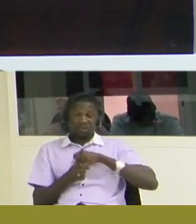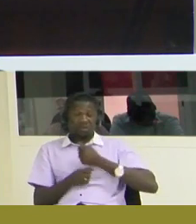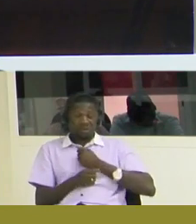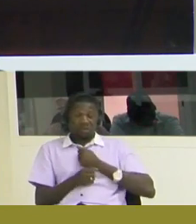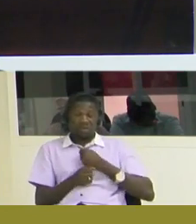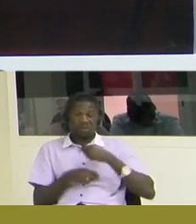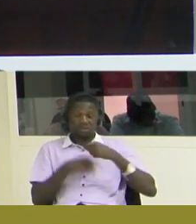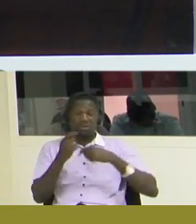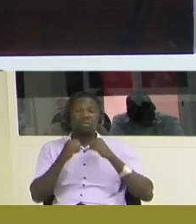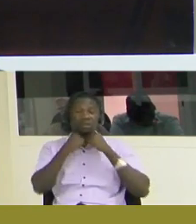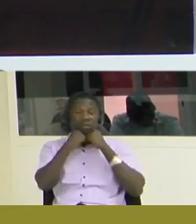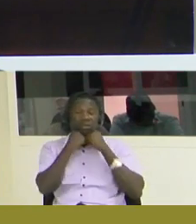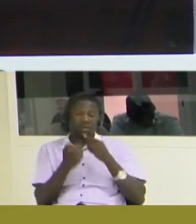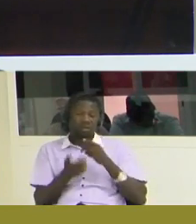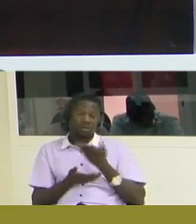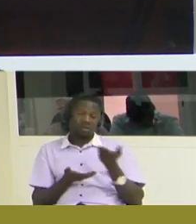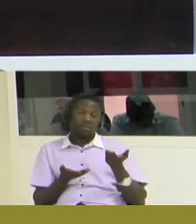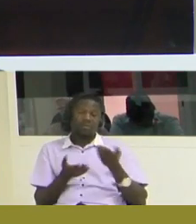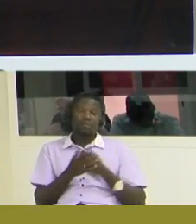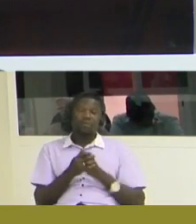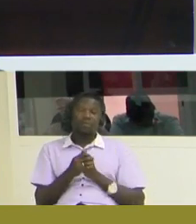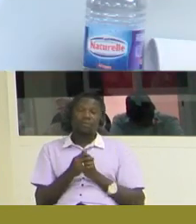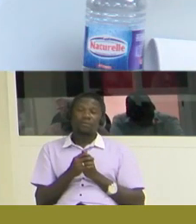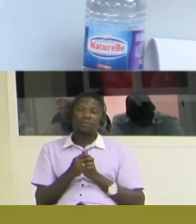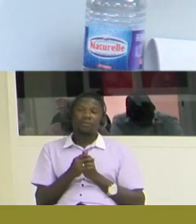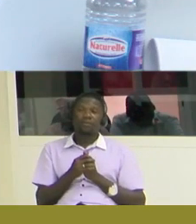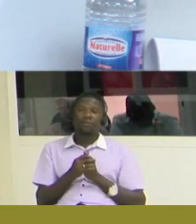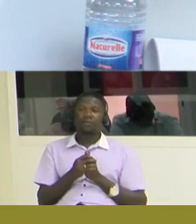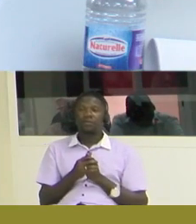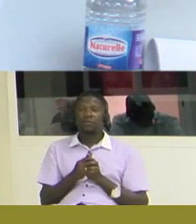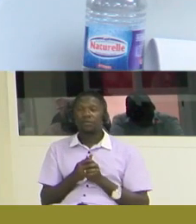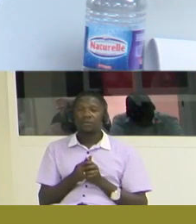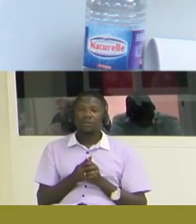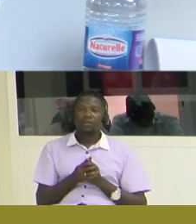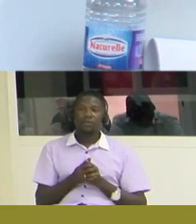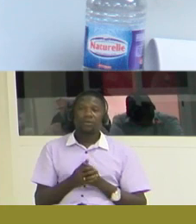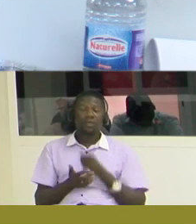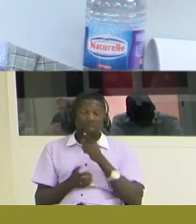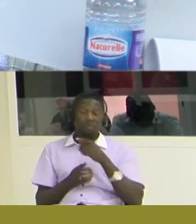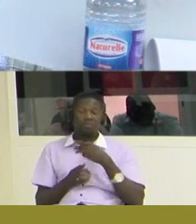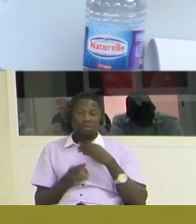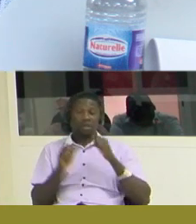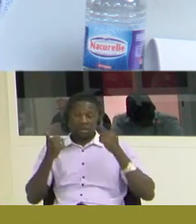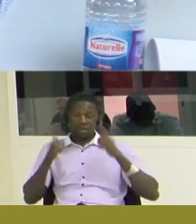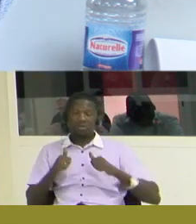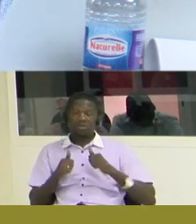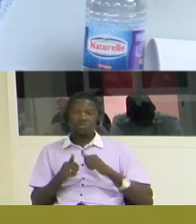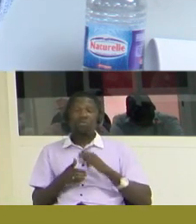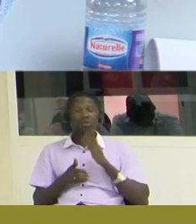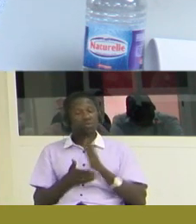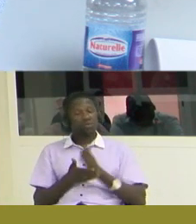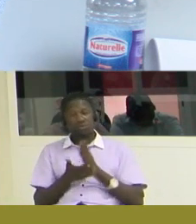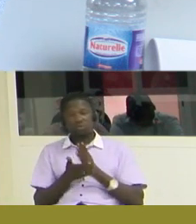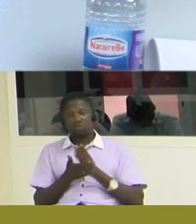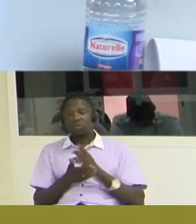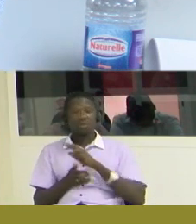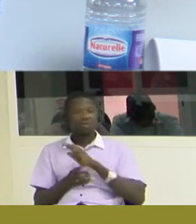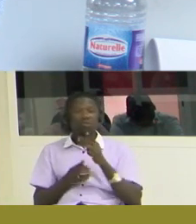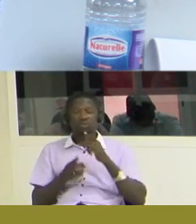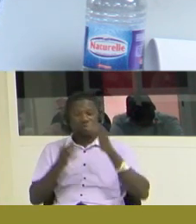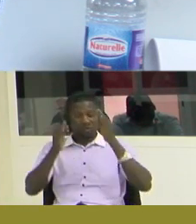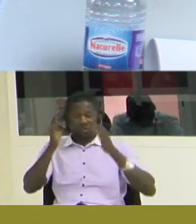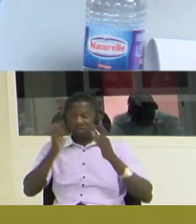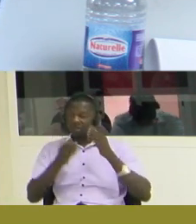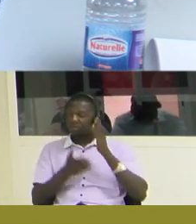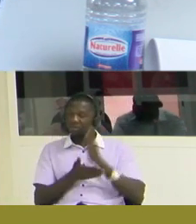to that may very well be the case but when only less no justification but let